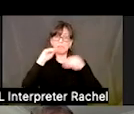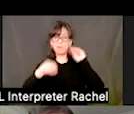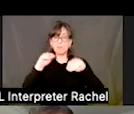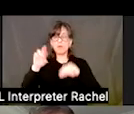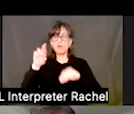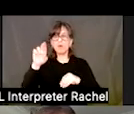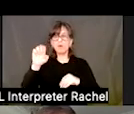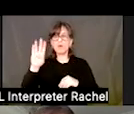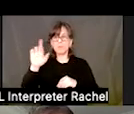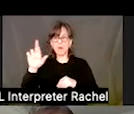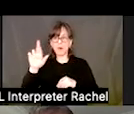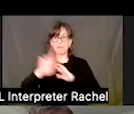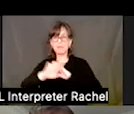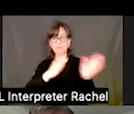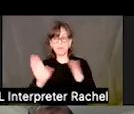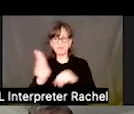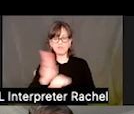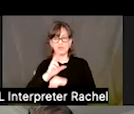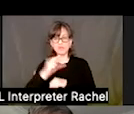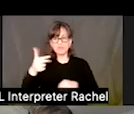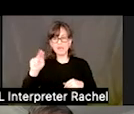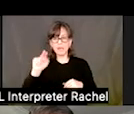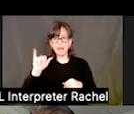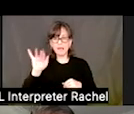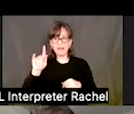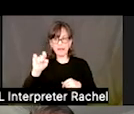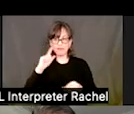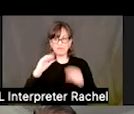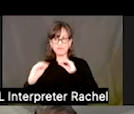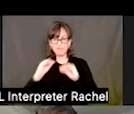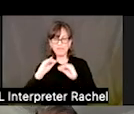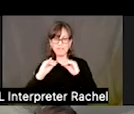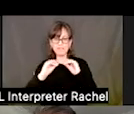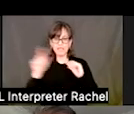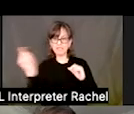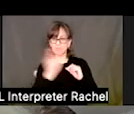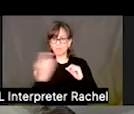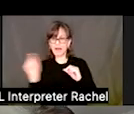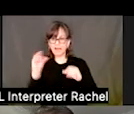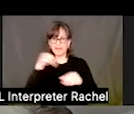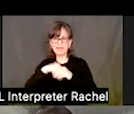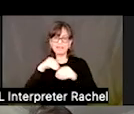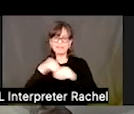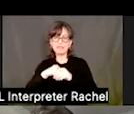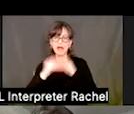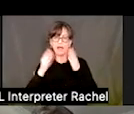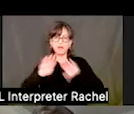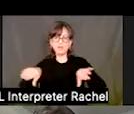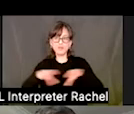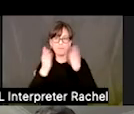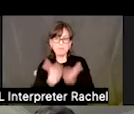gunite to retrofit the structure. So actually spray it like you're spraying the inside of a swimming pool. Next slide.